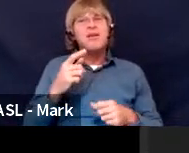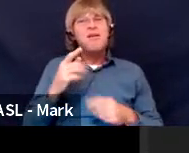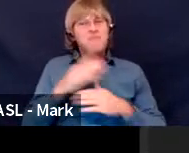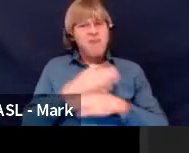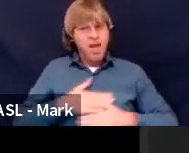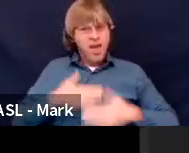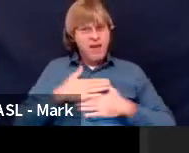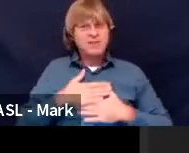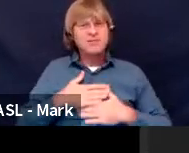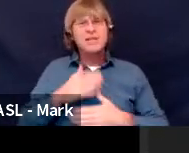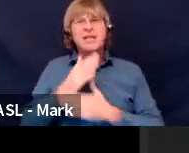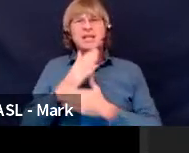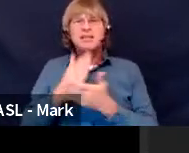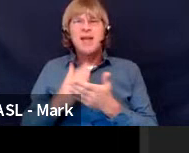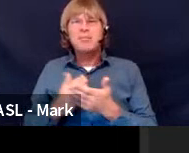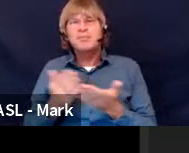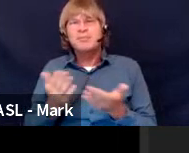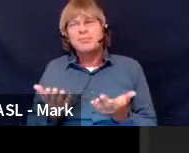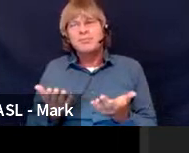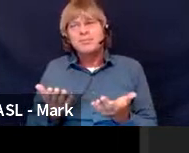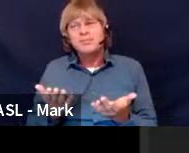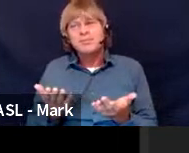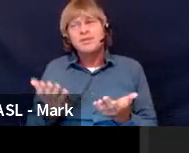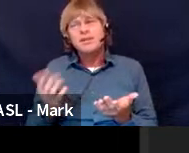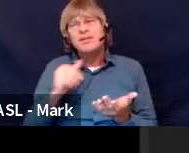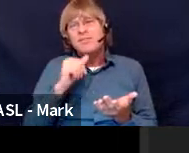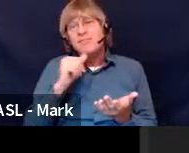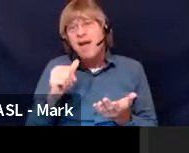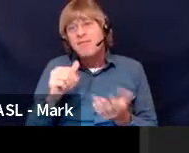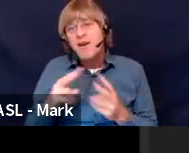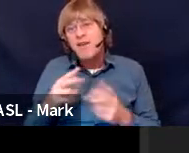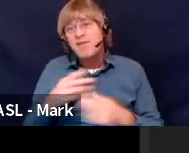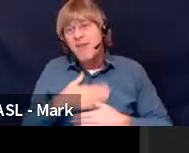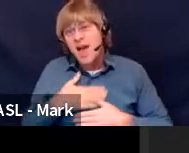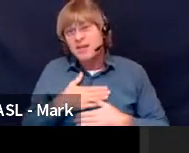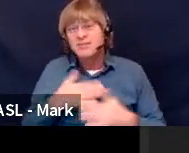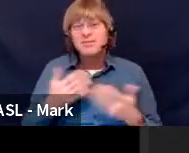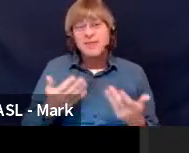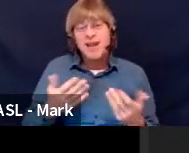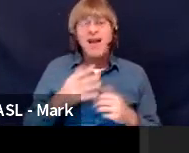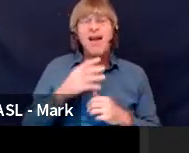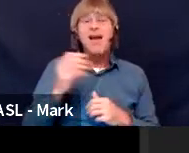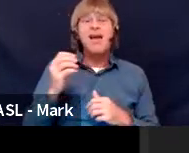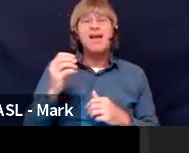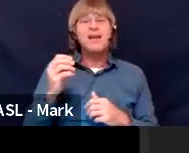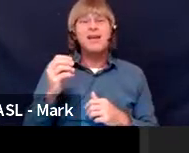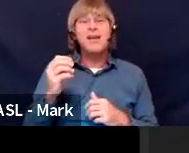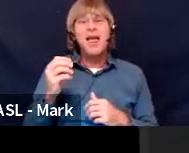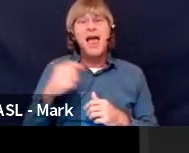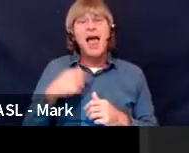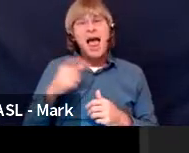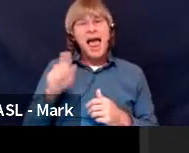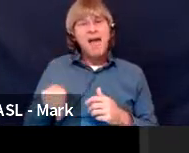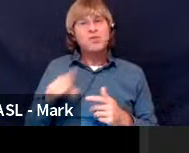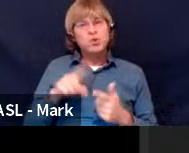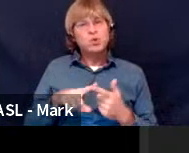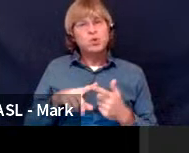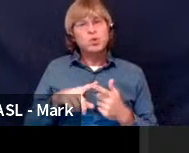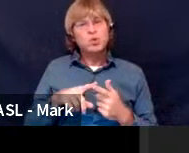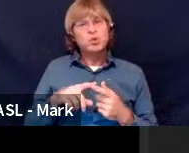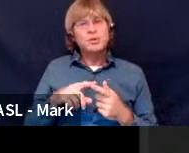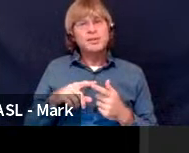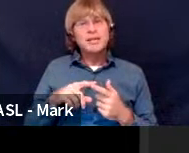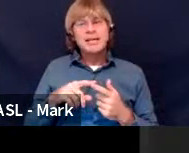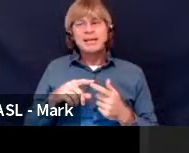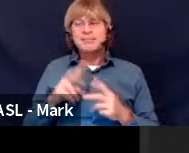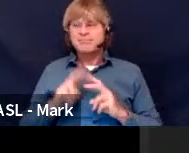fun. I did some that weren't as fun. And I had to sit with why they weren't